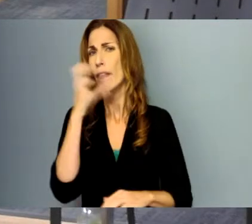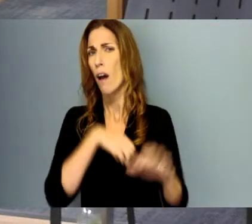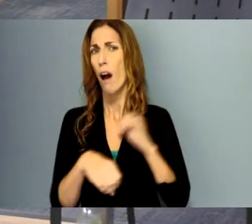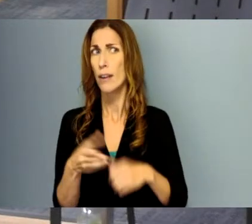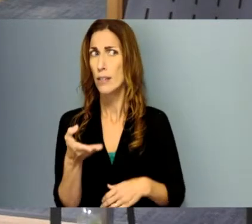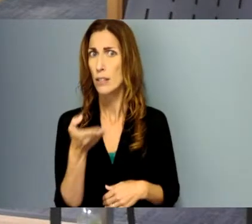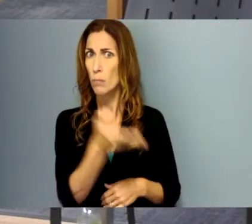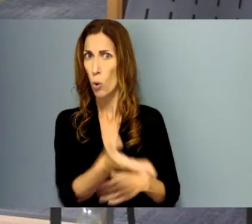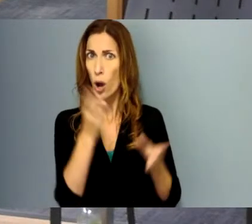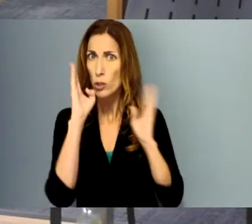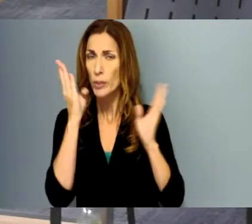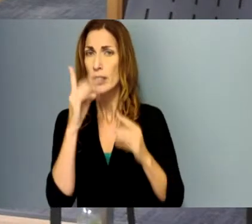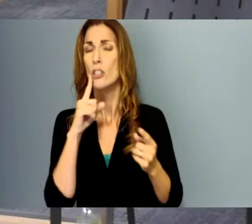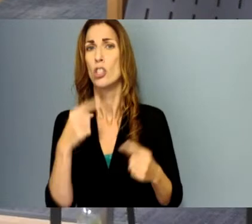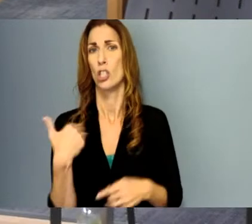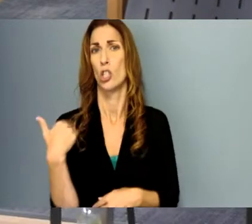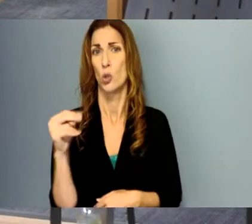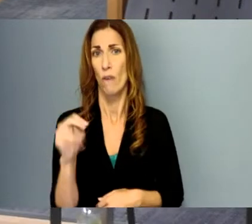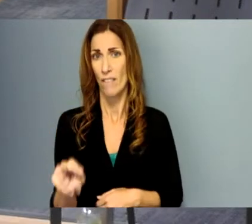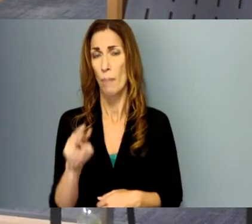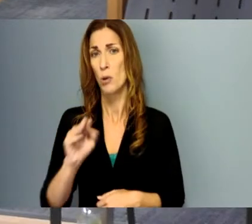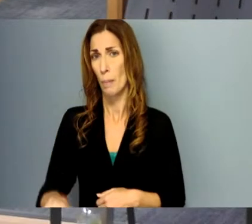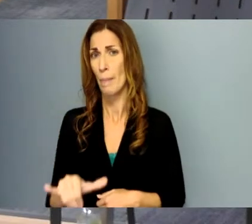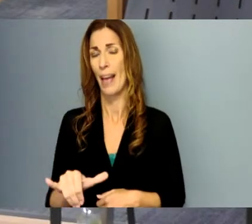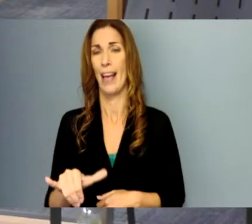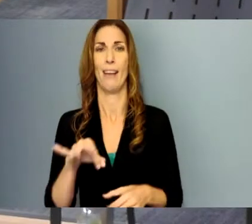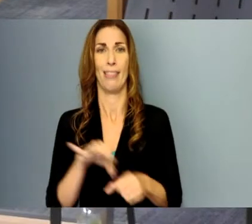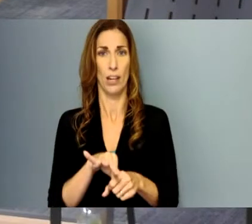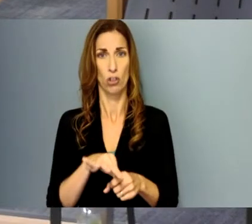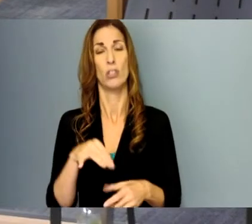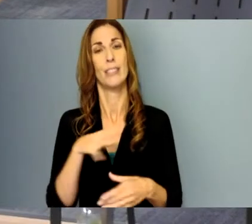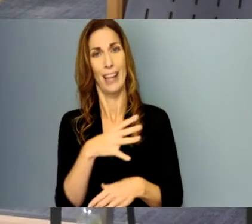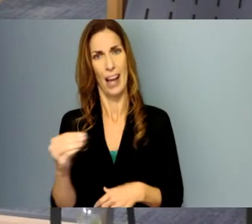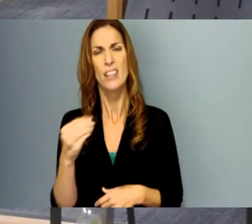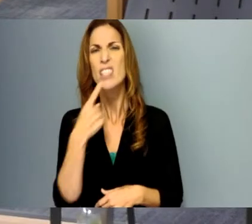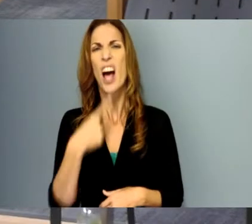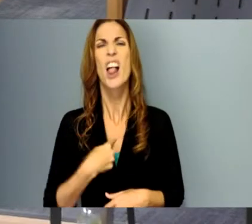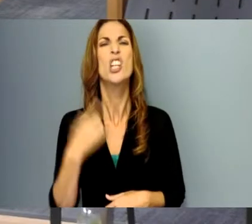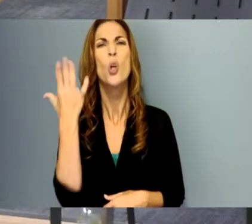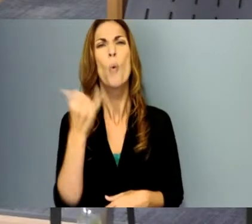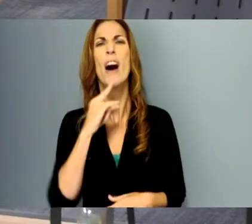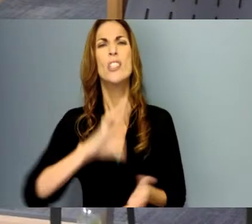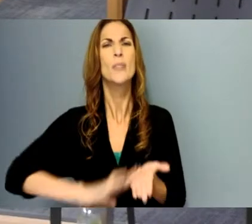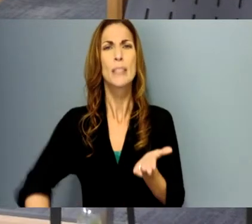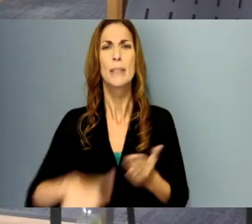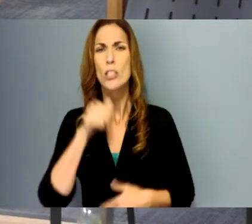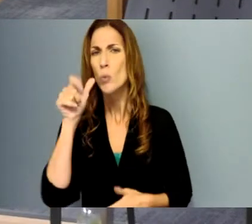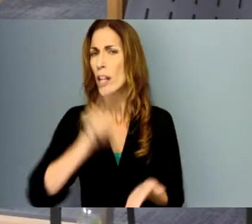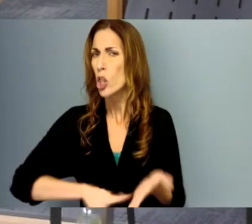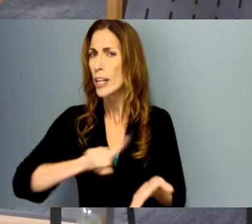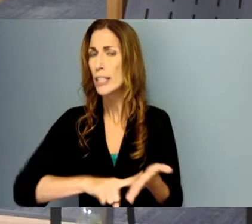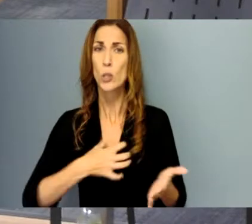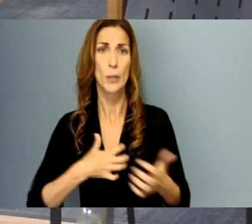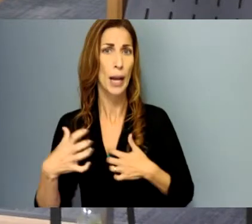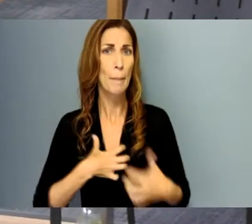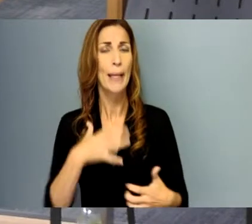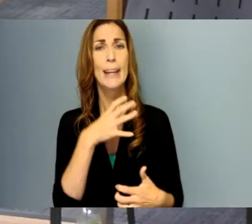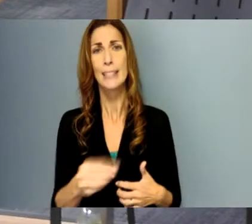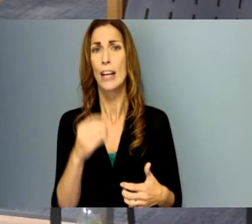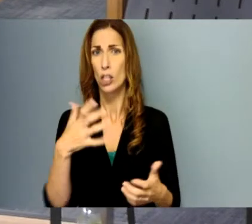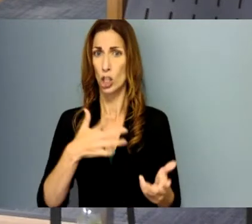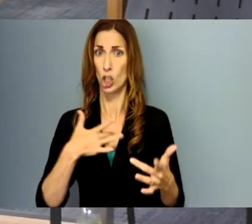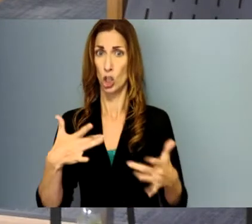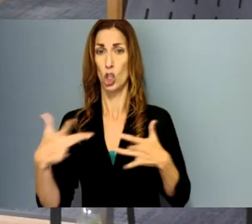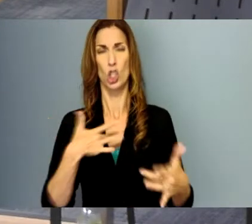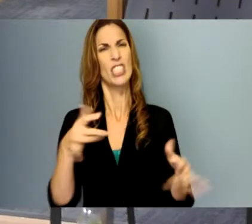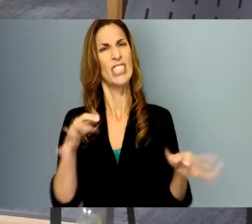your attention in November and May elections in Bucks County? Tell us, why did you dismiss without looking into the complaints and concerns? Explain